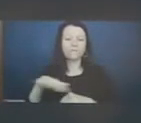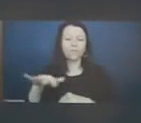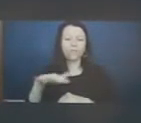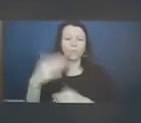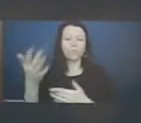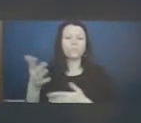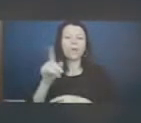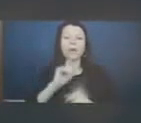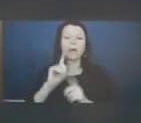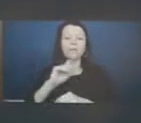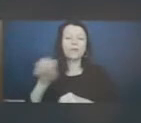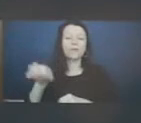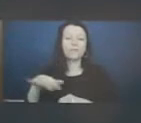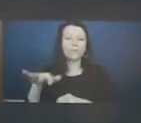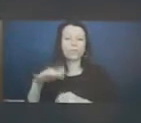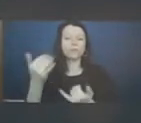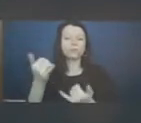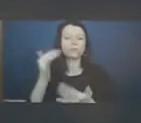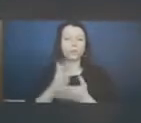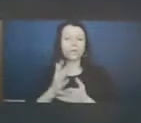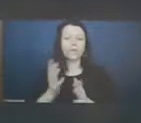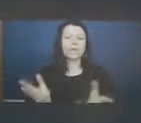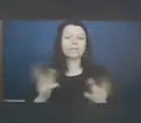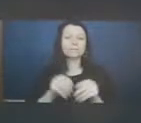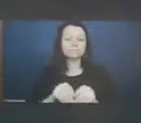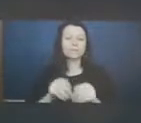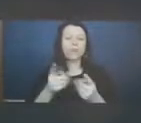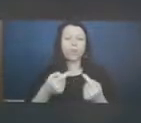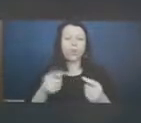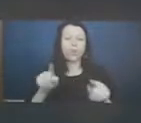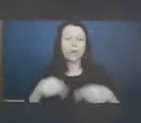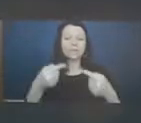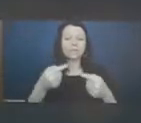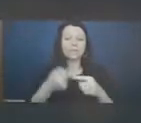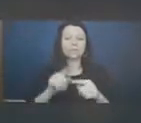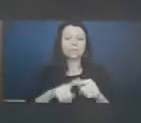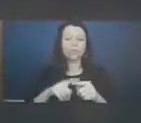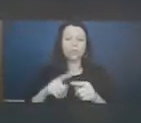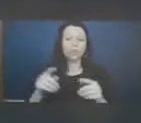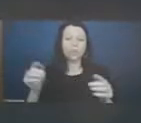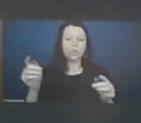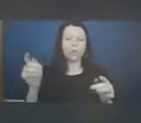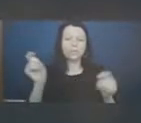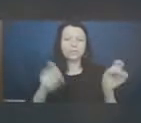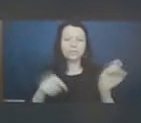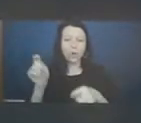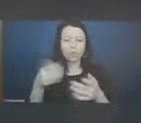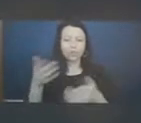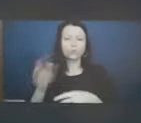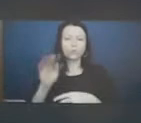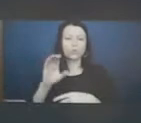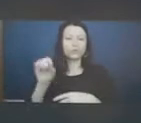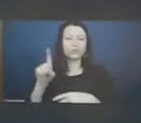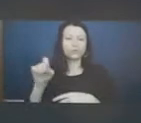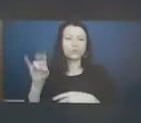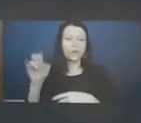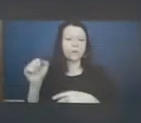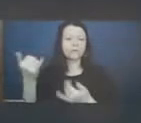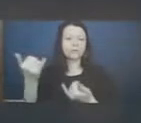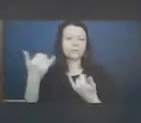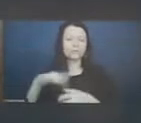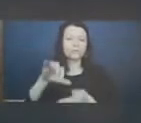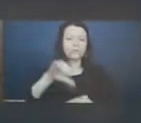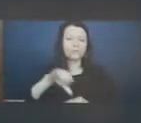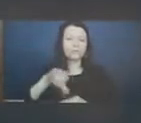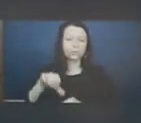of Europe. Council of Europe is one of the co-organizers. We have heard Ms. Mnatsakanyan that